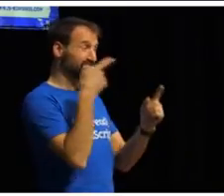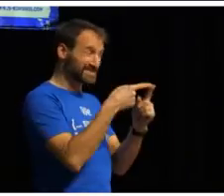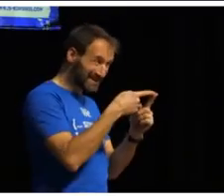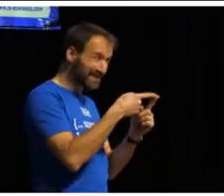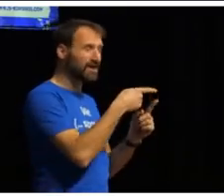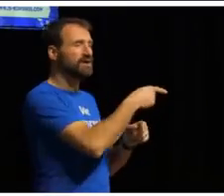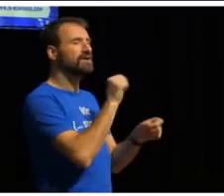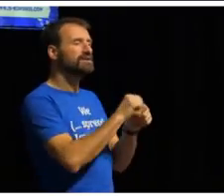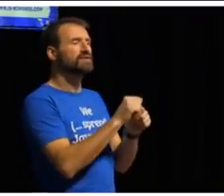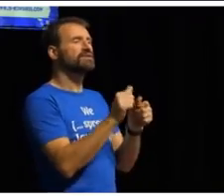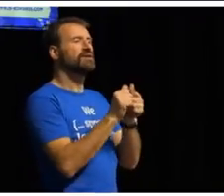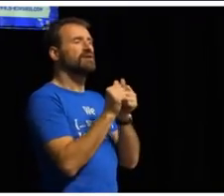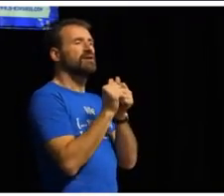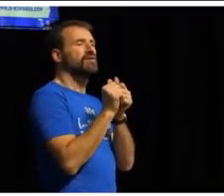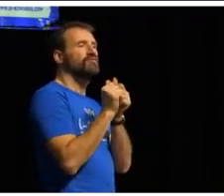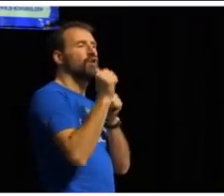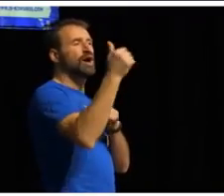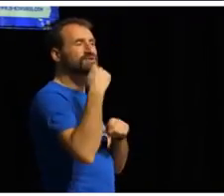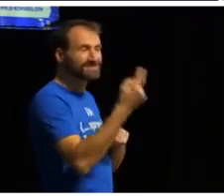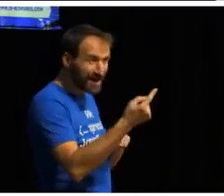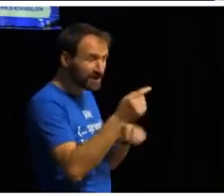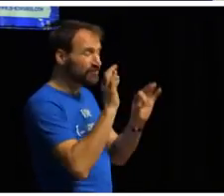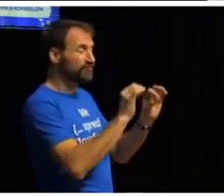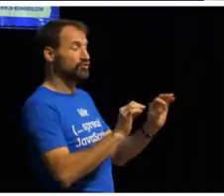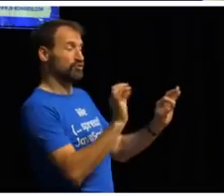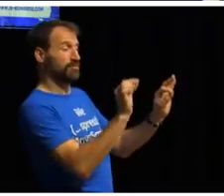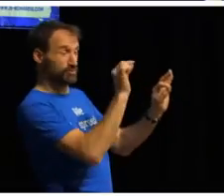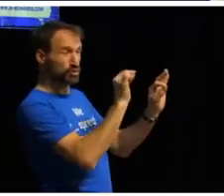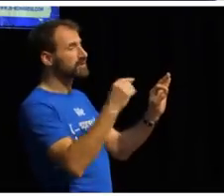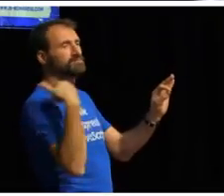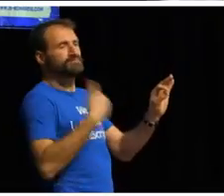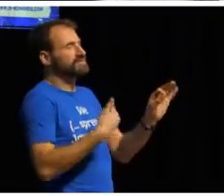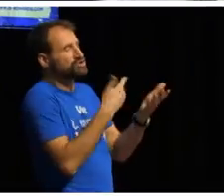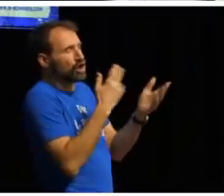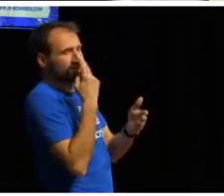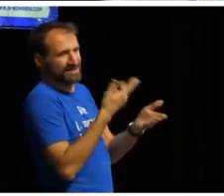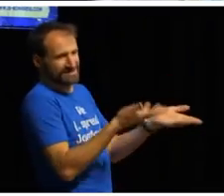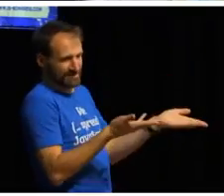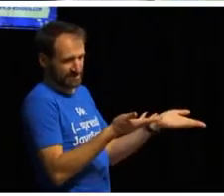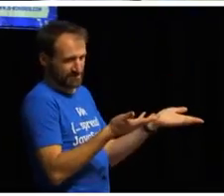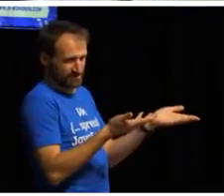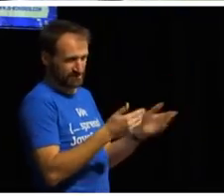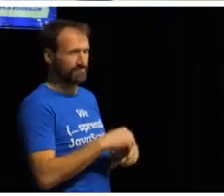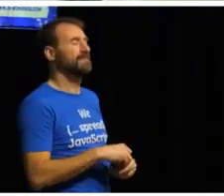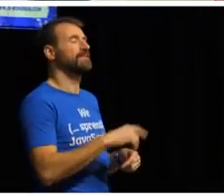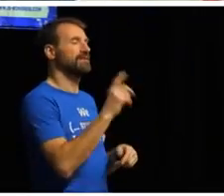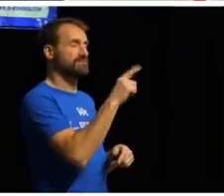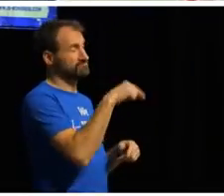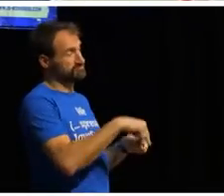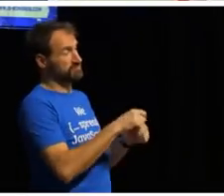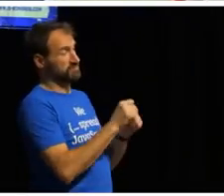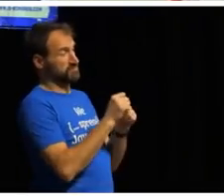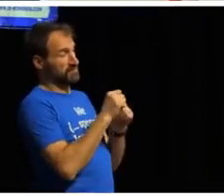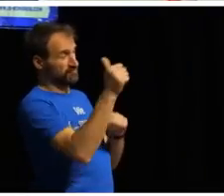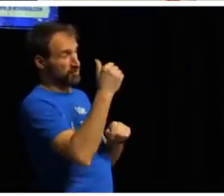make predictions for points you have not seen before. And the predictions that you're seeing here, that is already a result. They're not